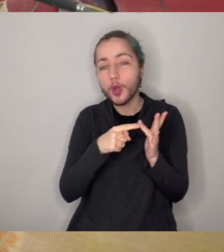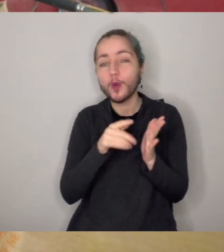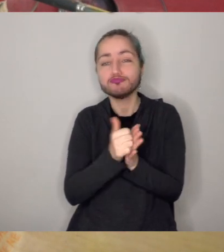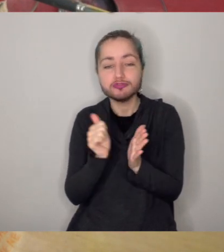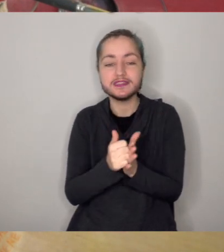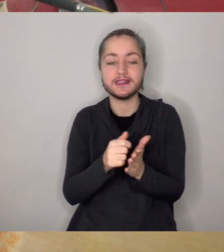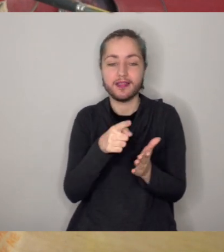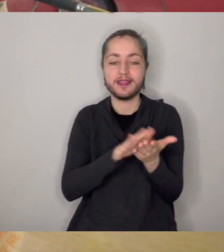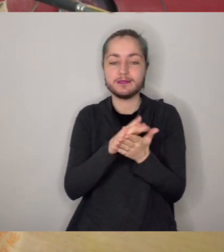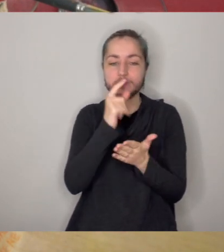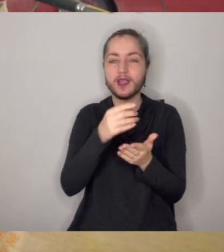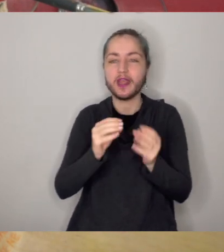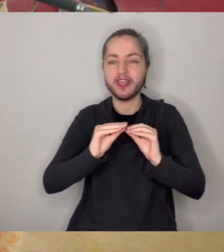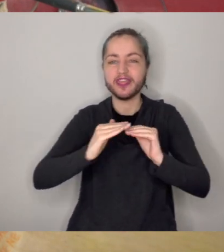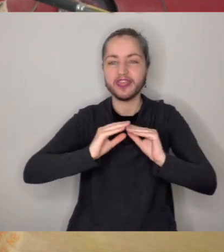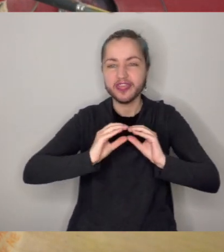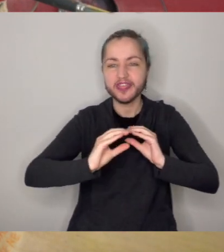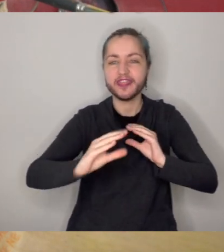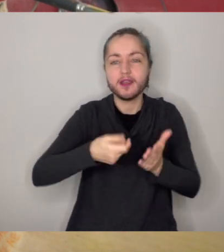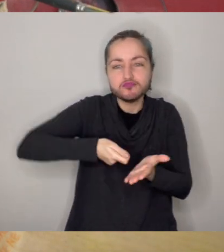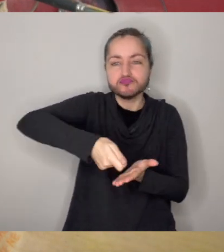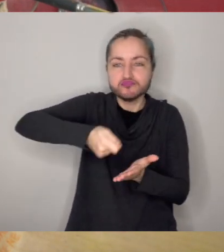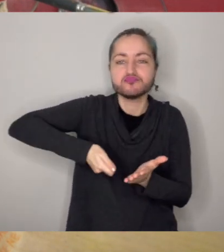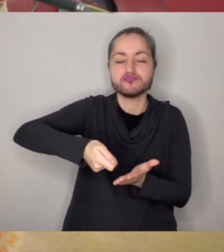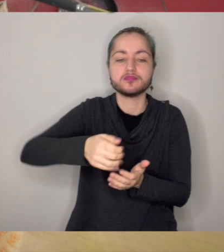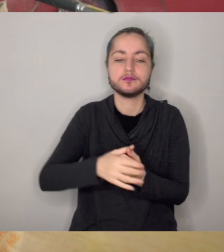or monoprinting, this is to spread the paint out thicker.